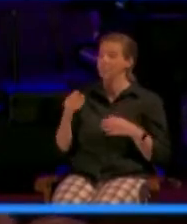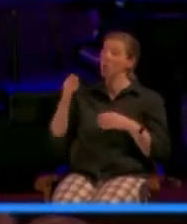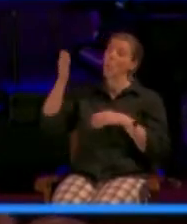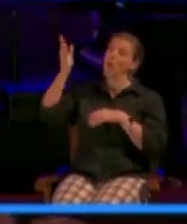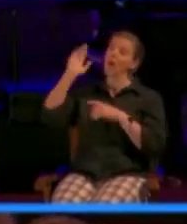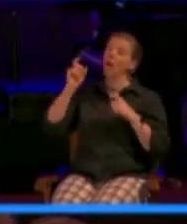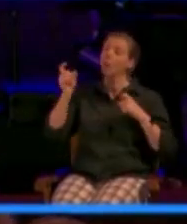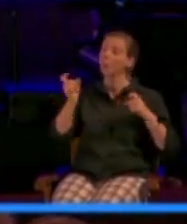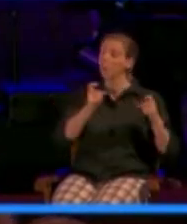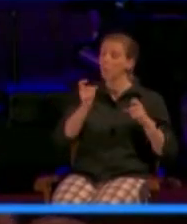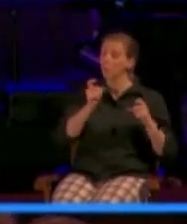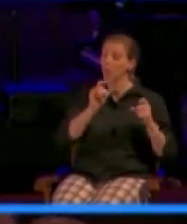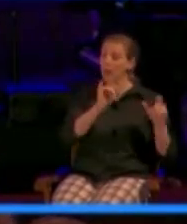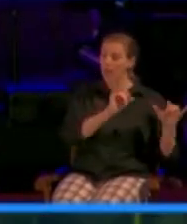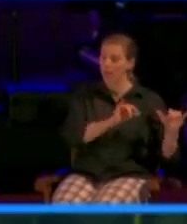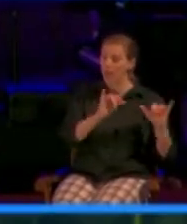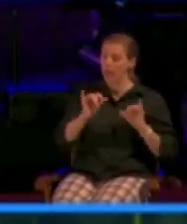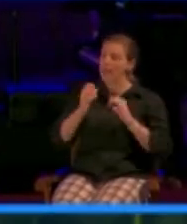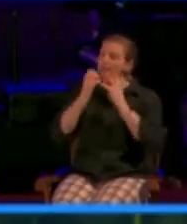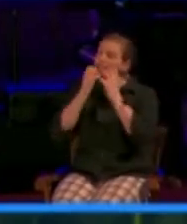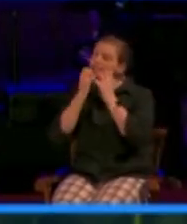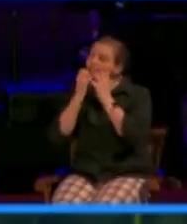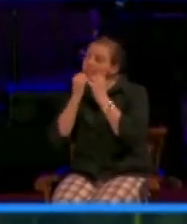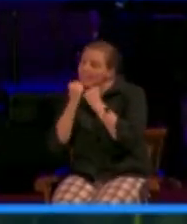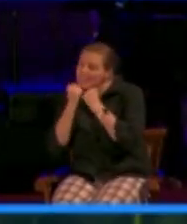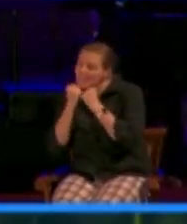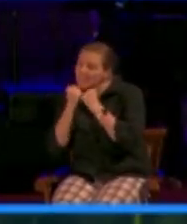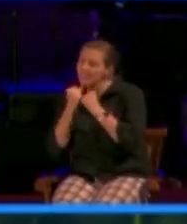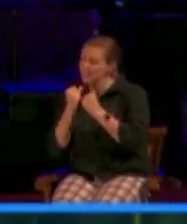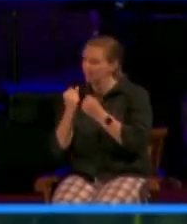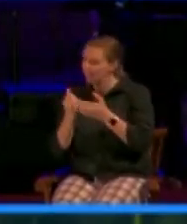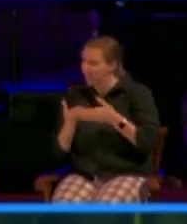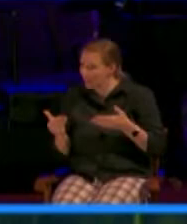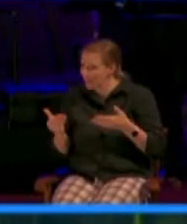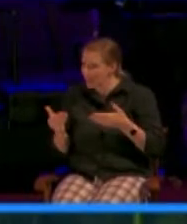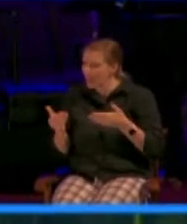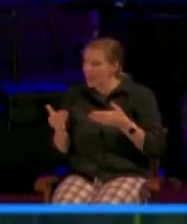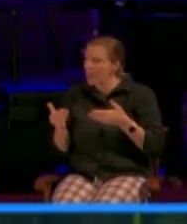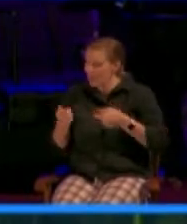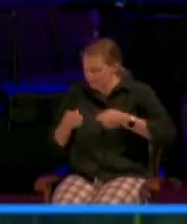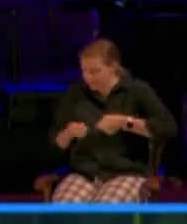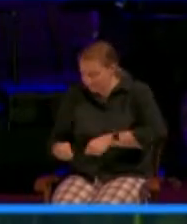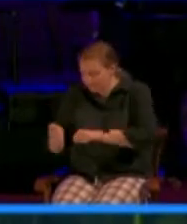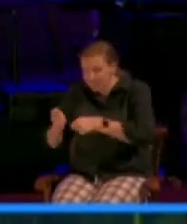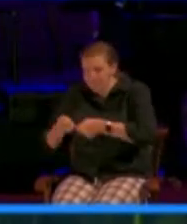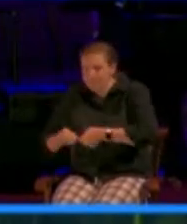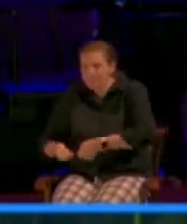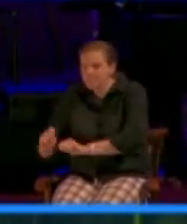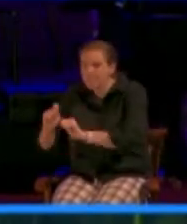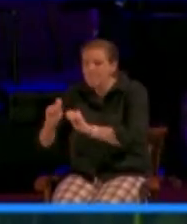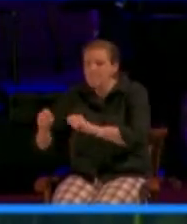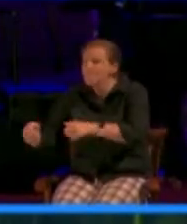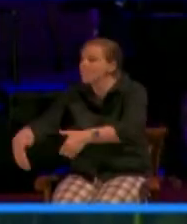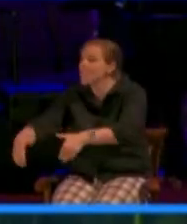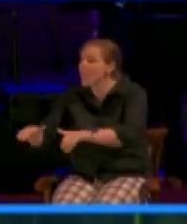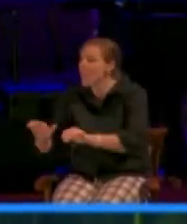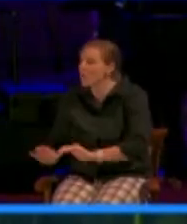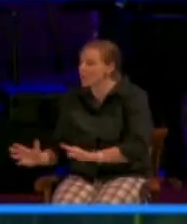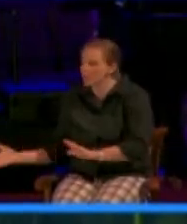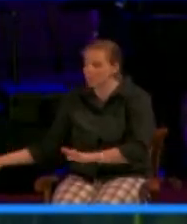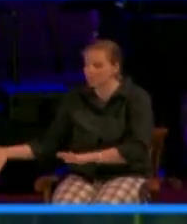somewhere. You know this treasure is valuable because somebody has gone and buried it in a field.